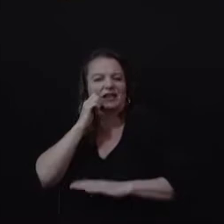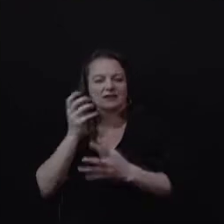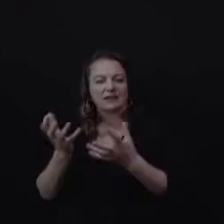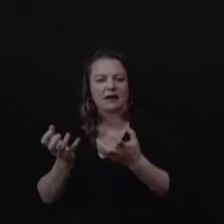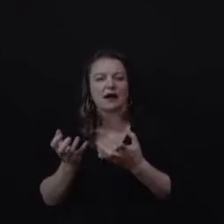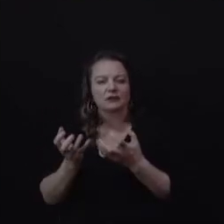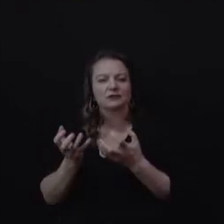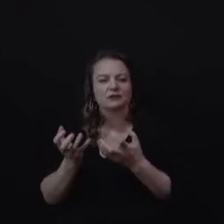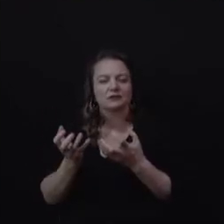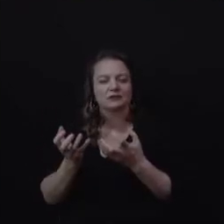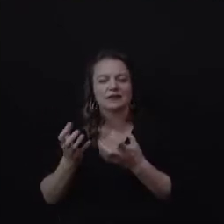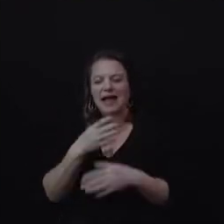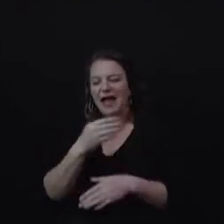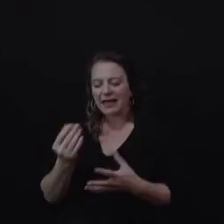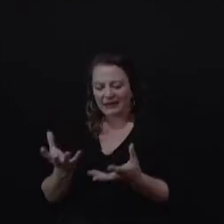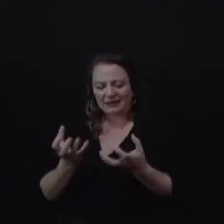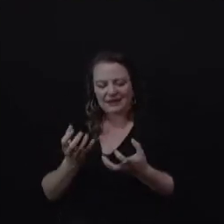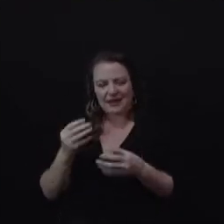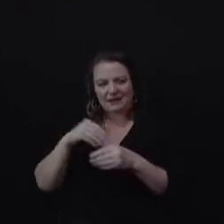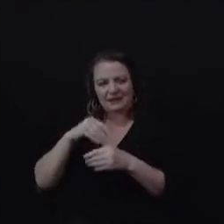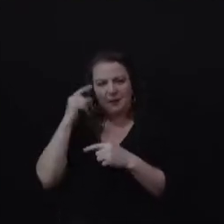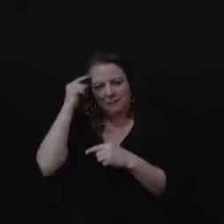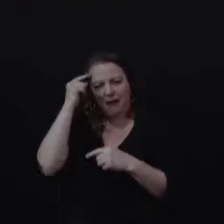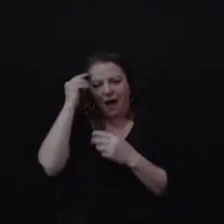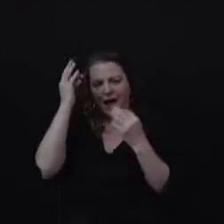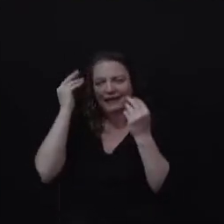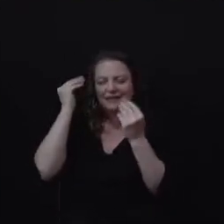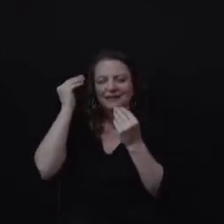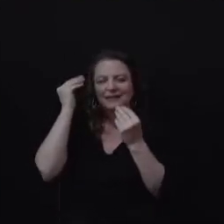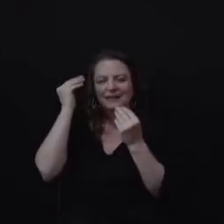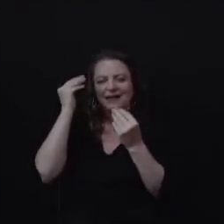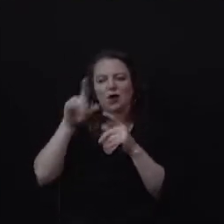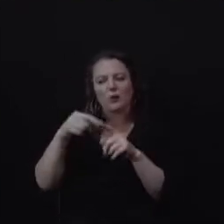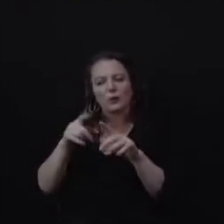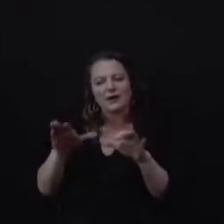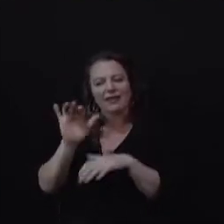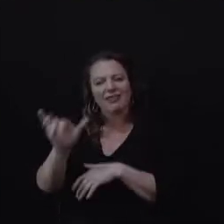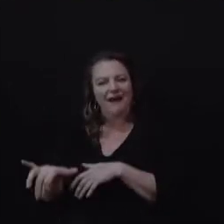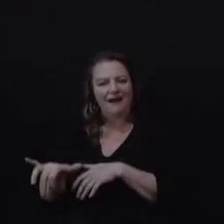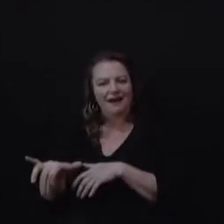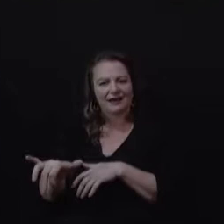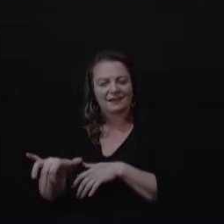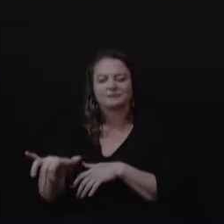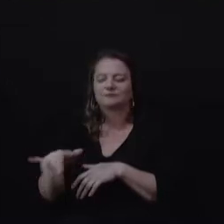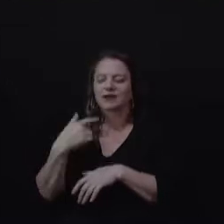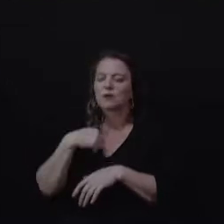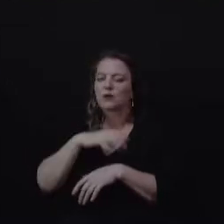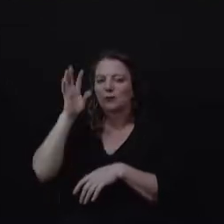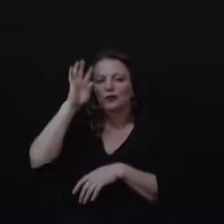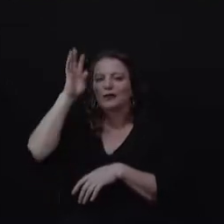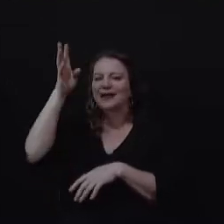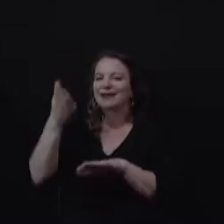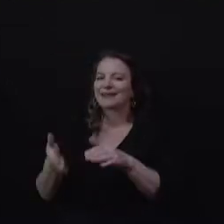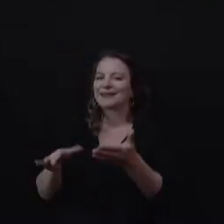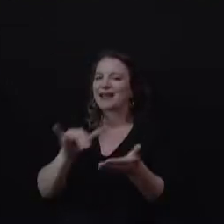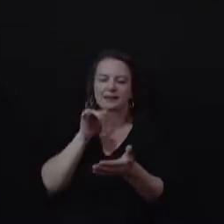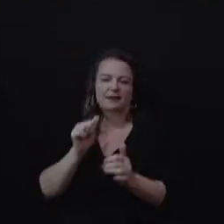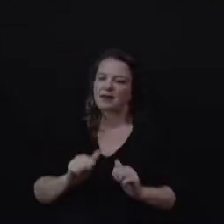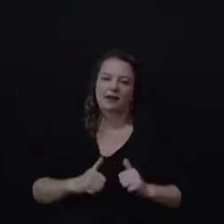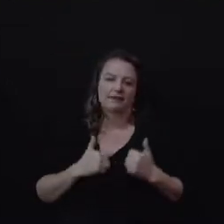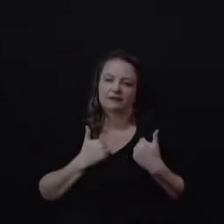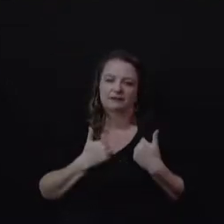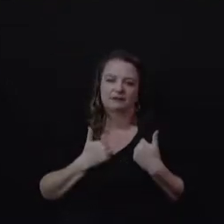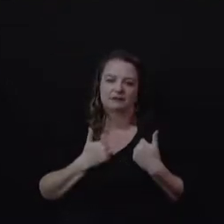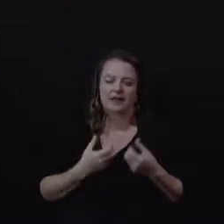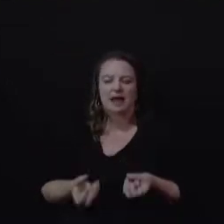desires and the desires of our minds, Paul says, when we did that, we were creating death, not life. How